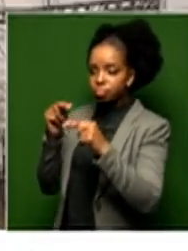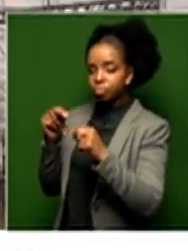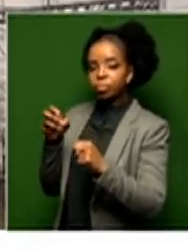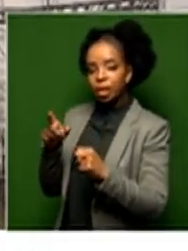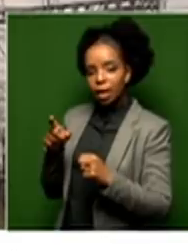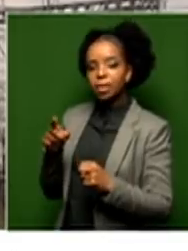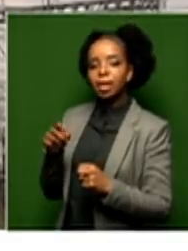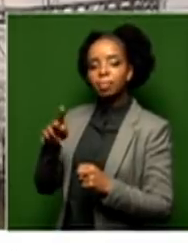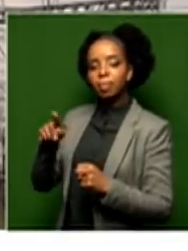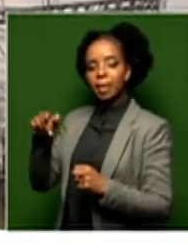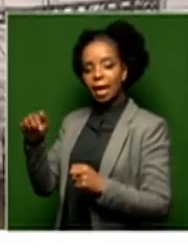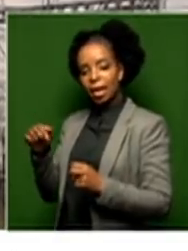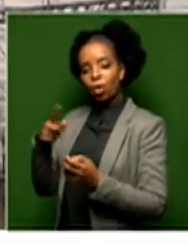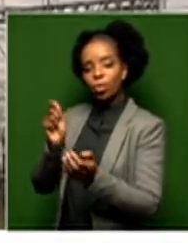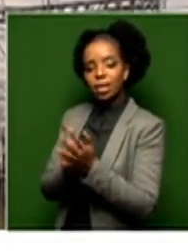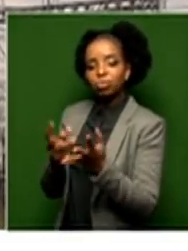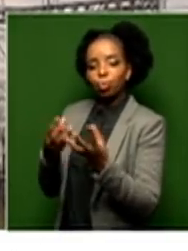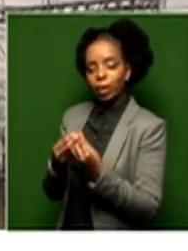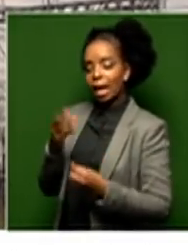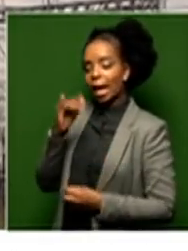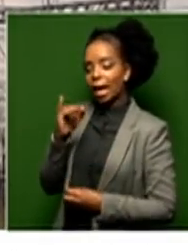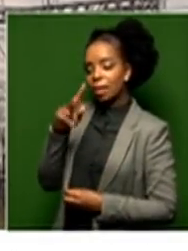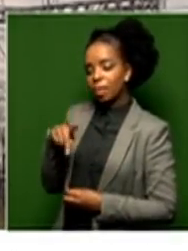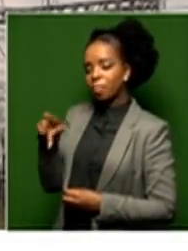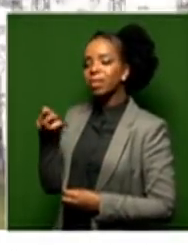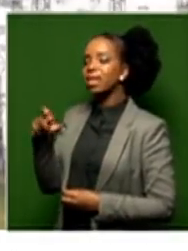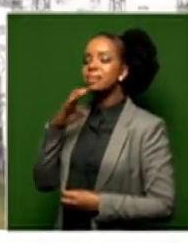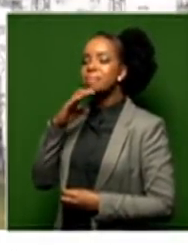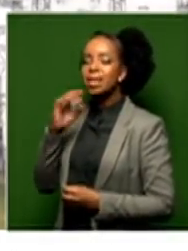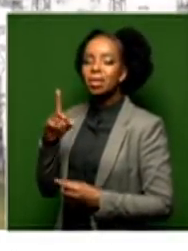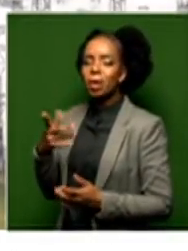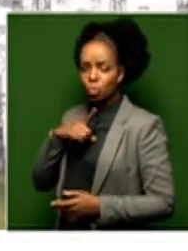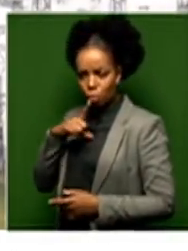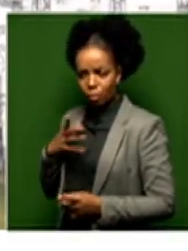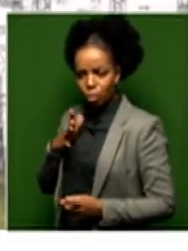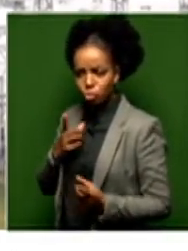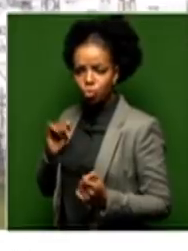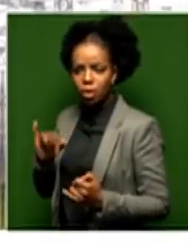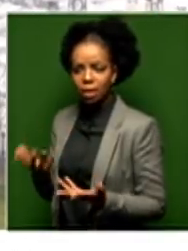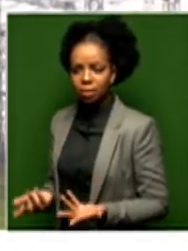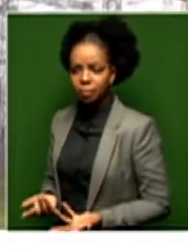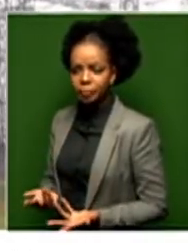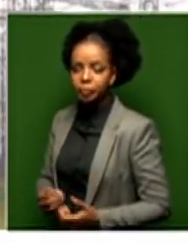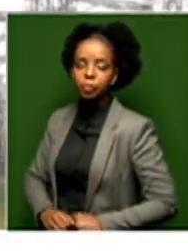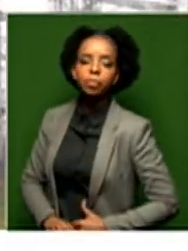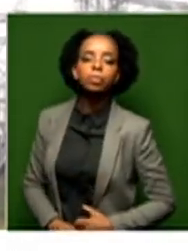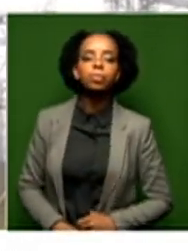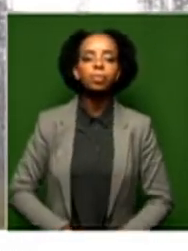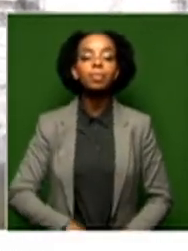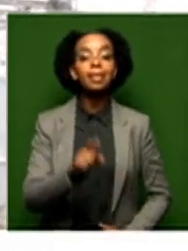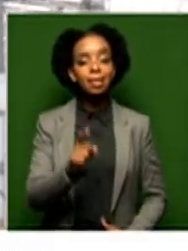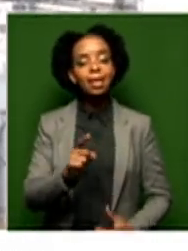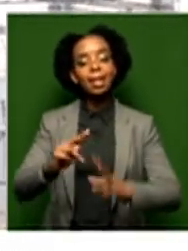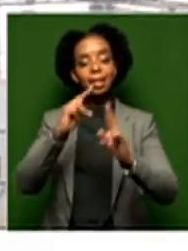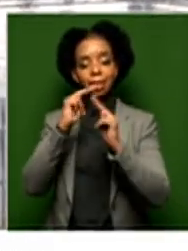with the IPPs, what was that about? Or why were they keen to do that? The